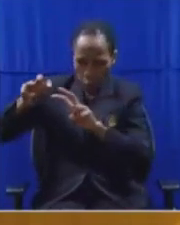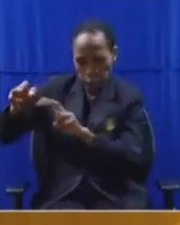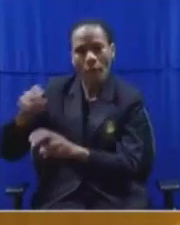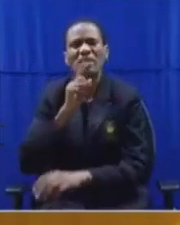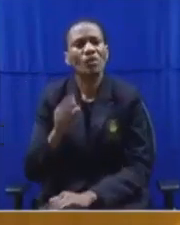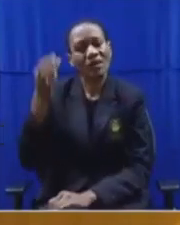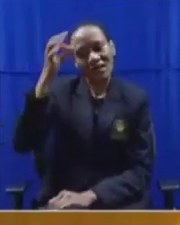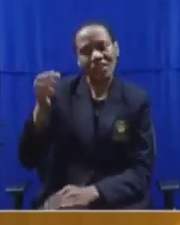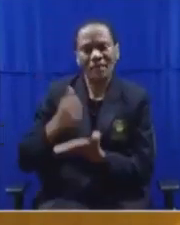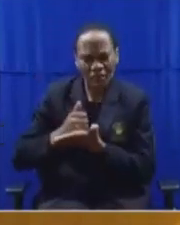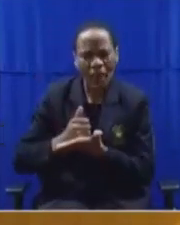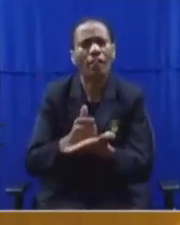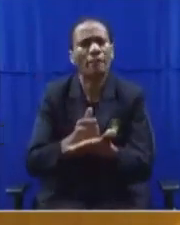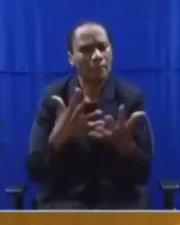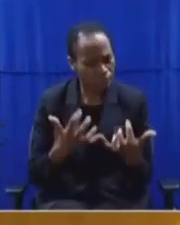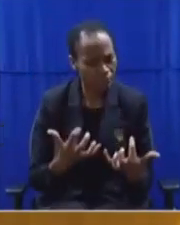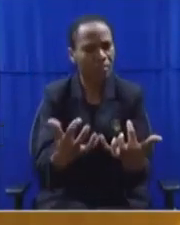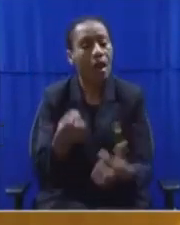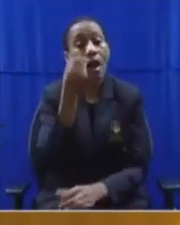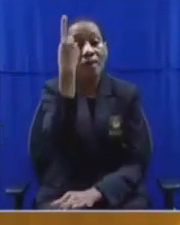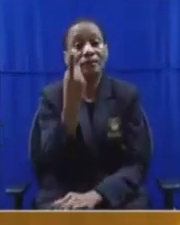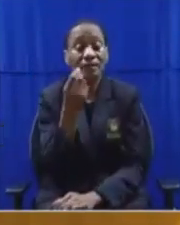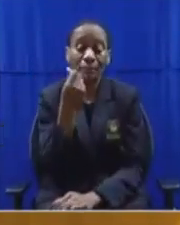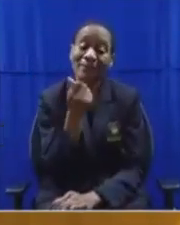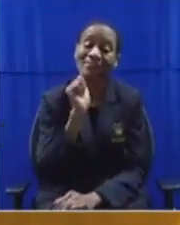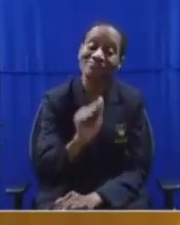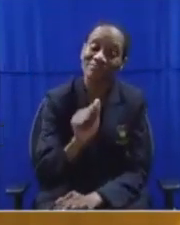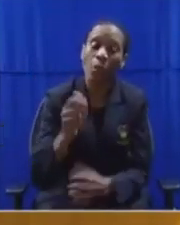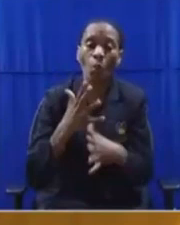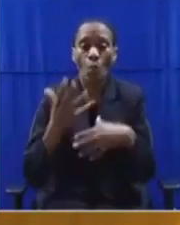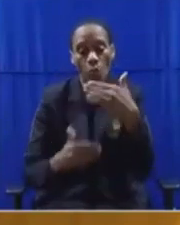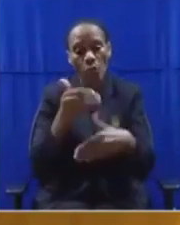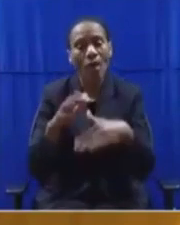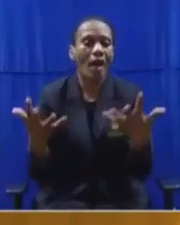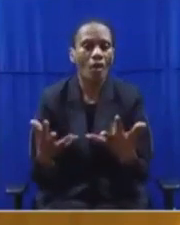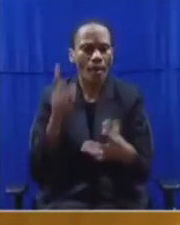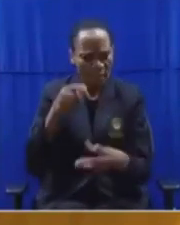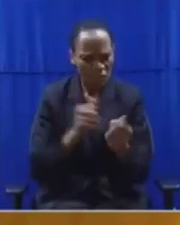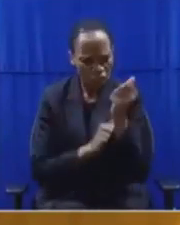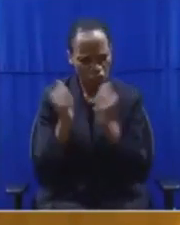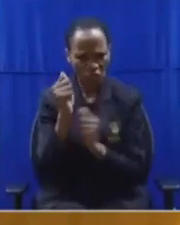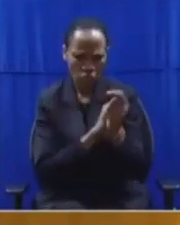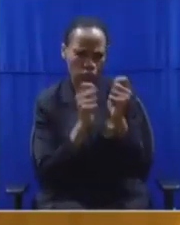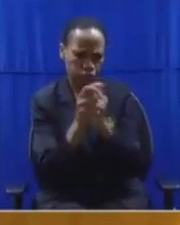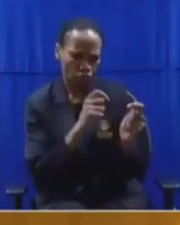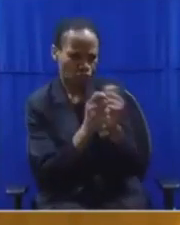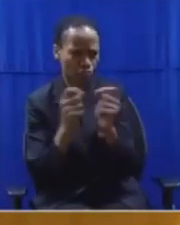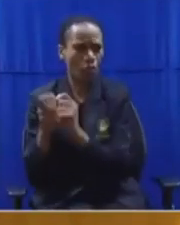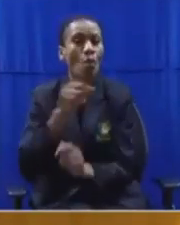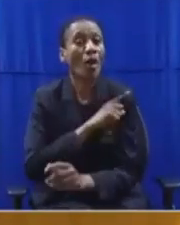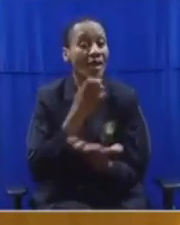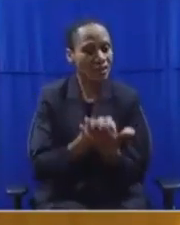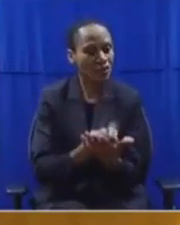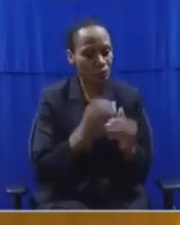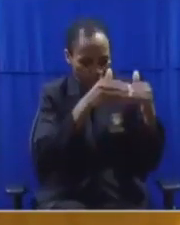providing citizens with a clear indication that they are willing to start the process of structural change to protect our economy from further financial